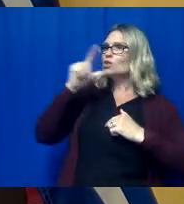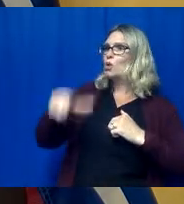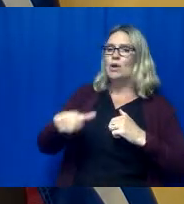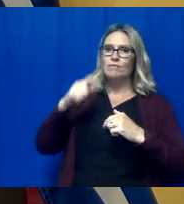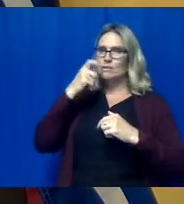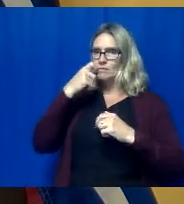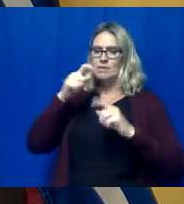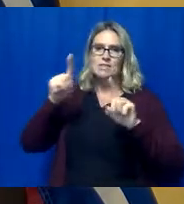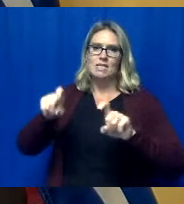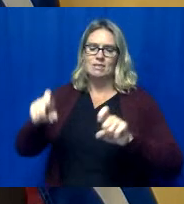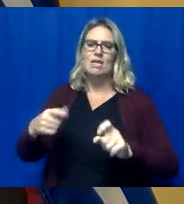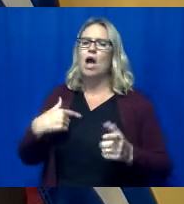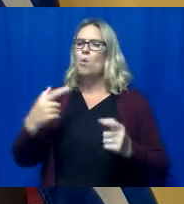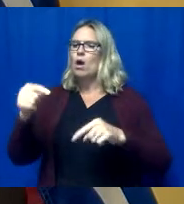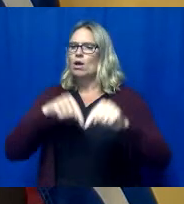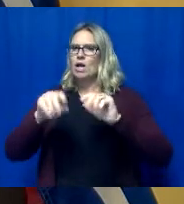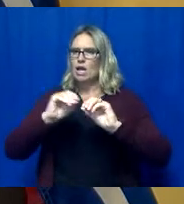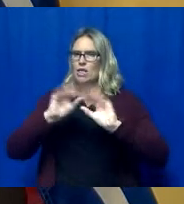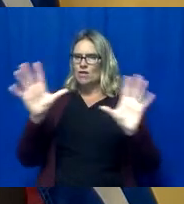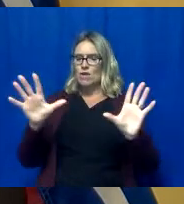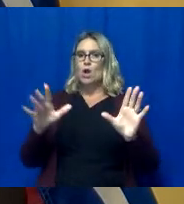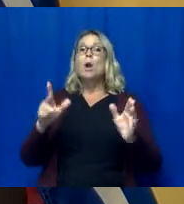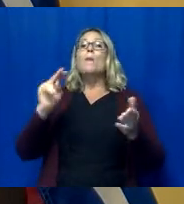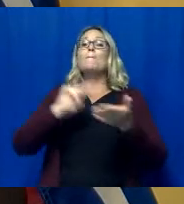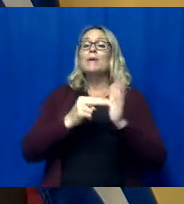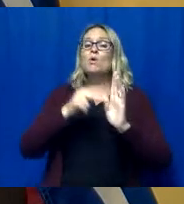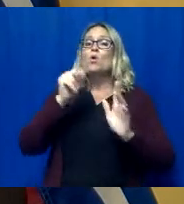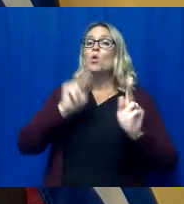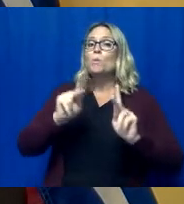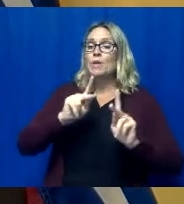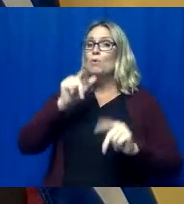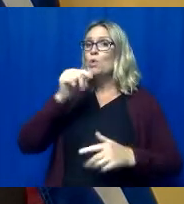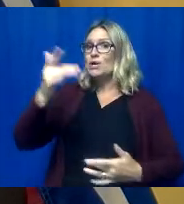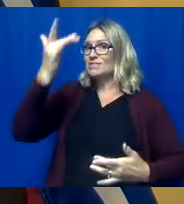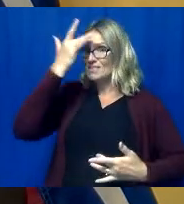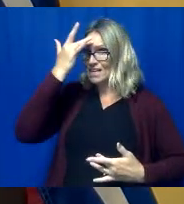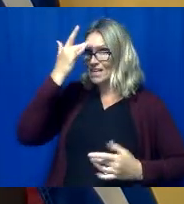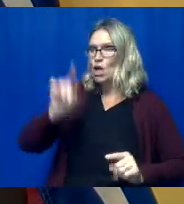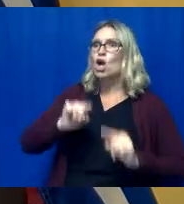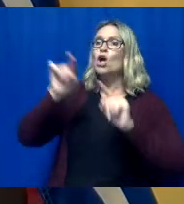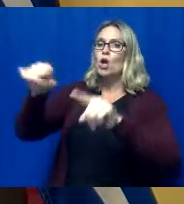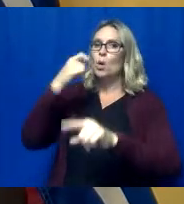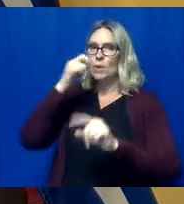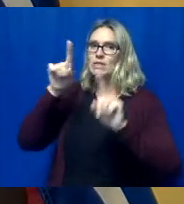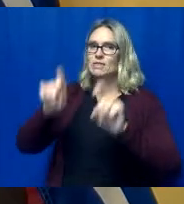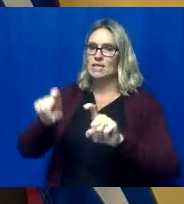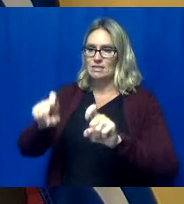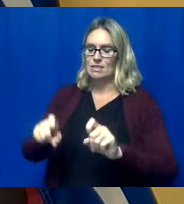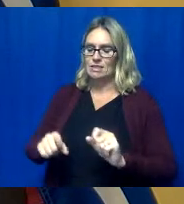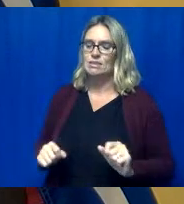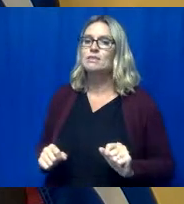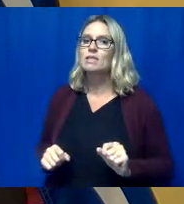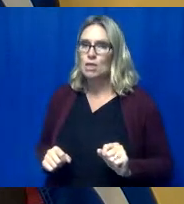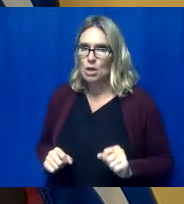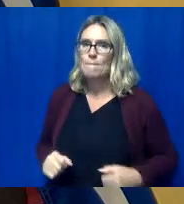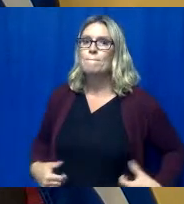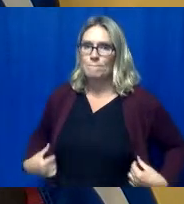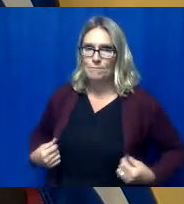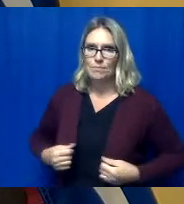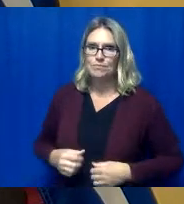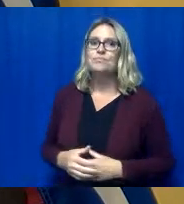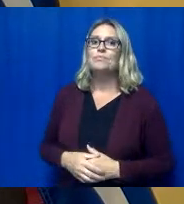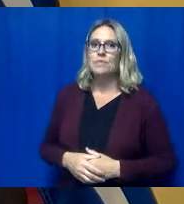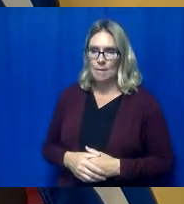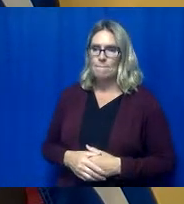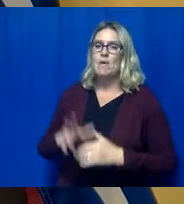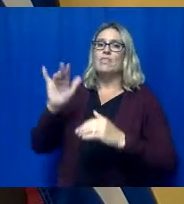just to clarify, you only want people who are symptomatic to call to get a test? That's the instruction right now? Those contacts, and that's defined by public